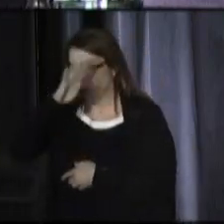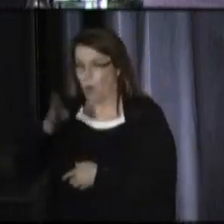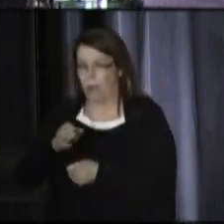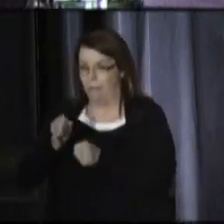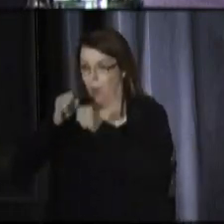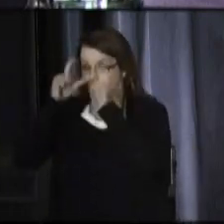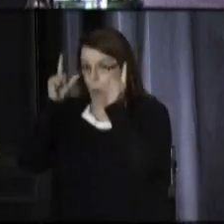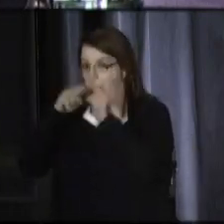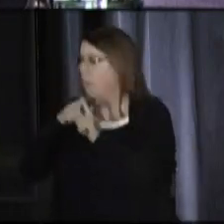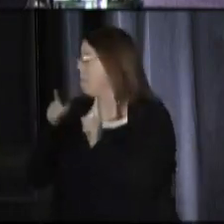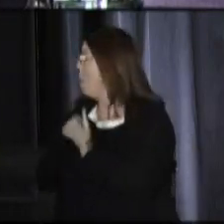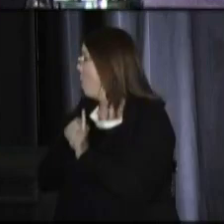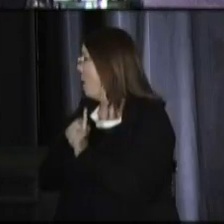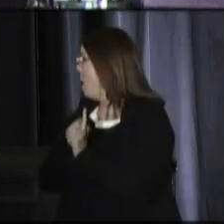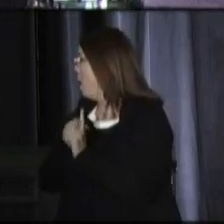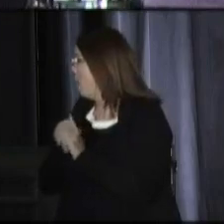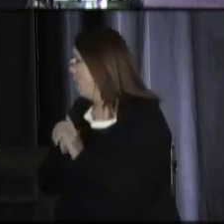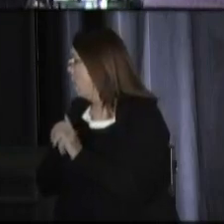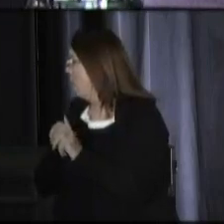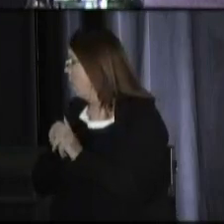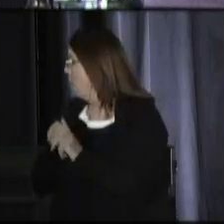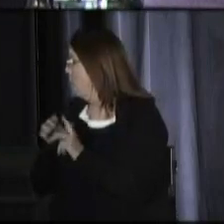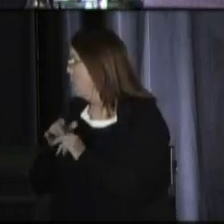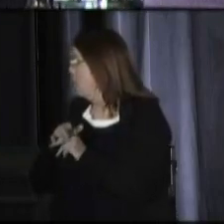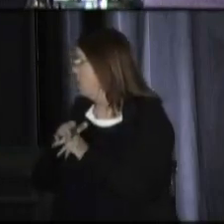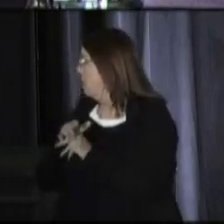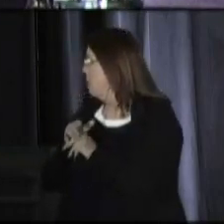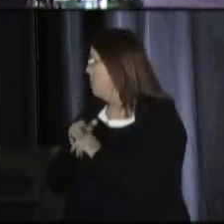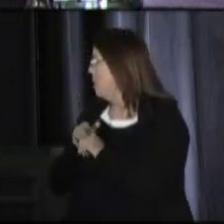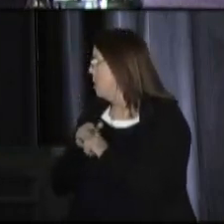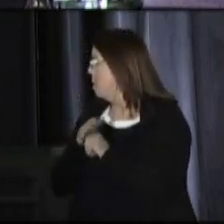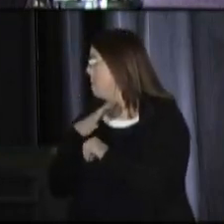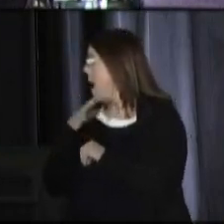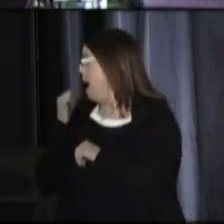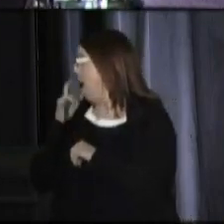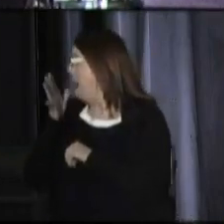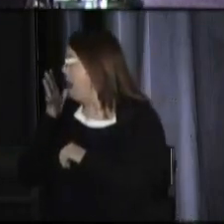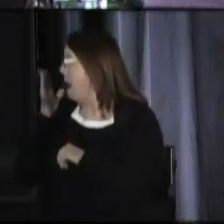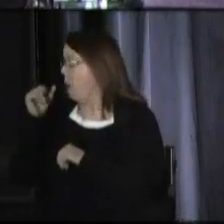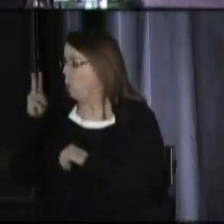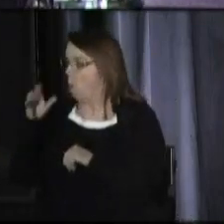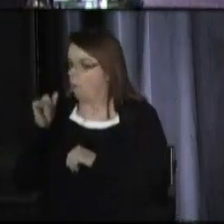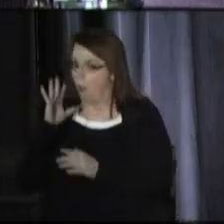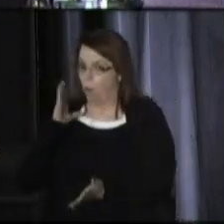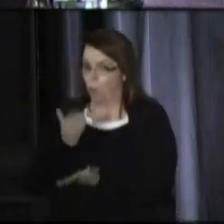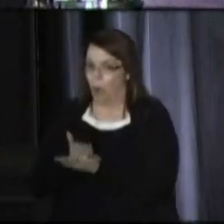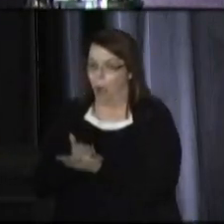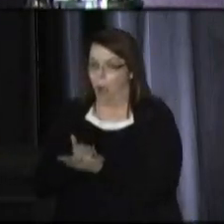am blessed. I am the last thing burning. Thank you.